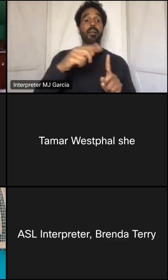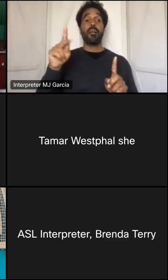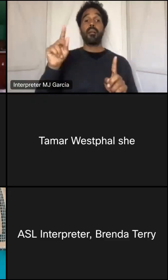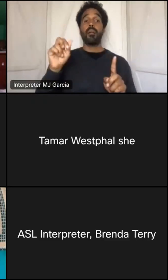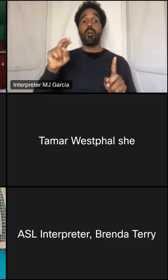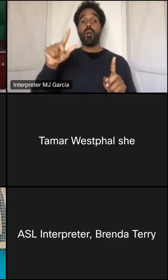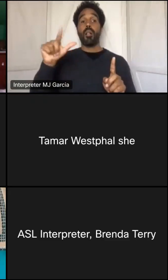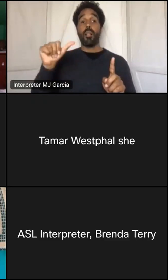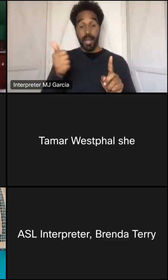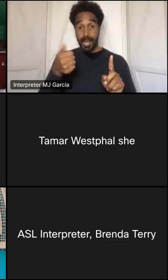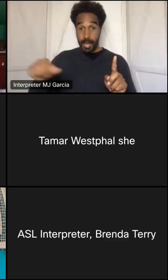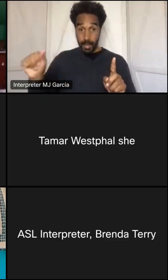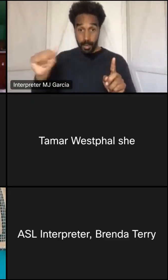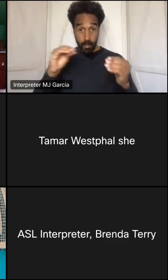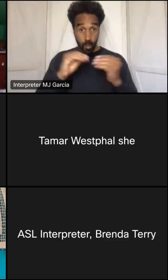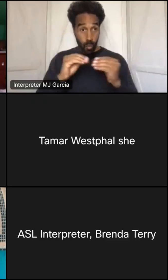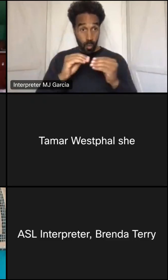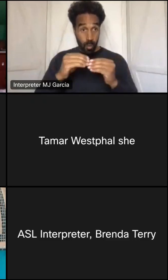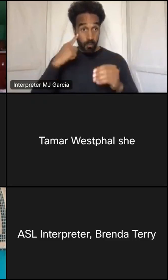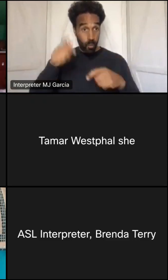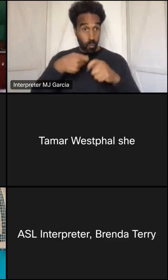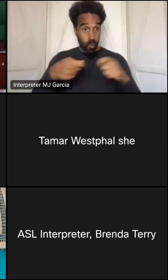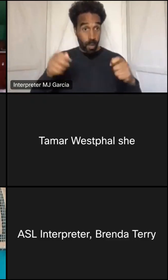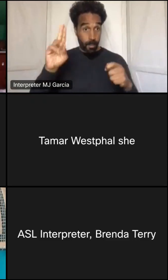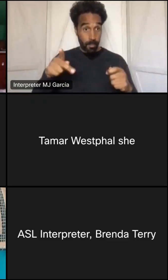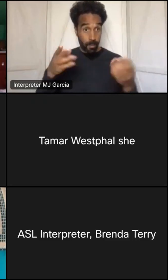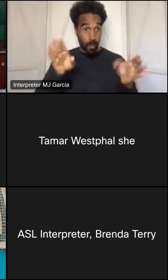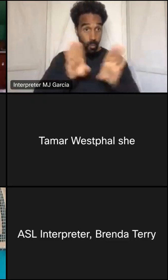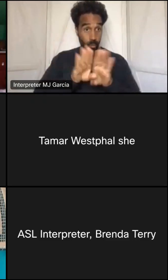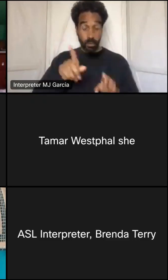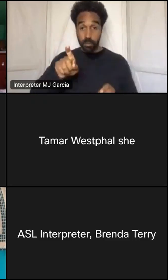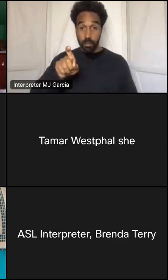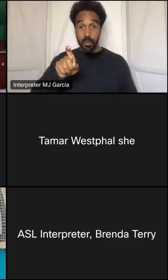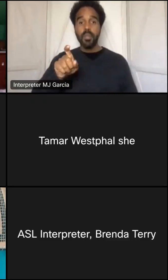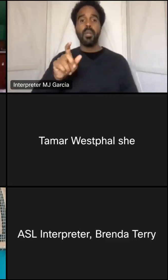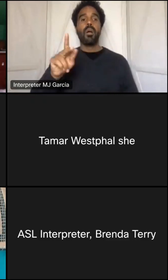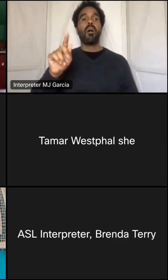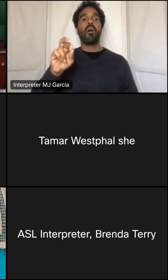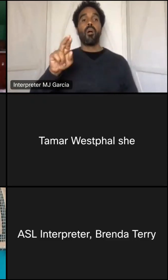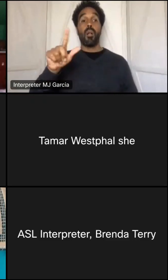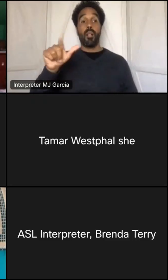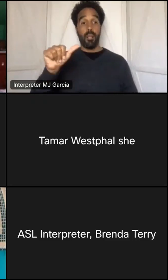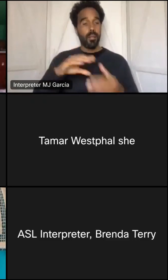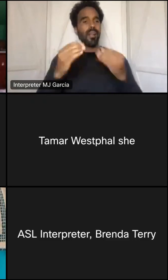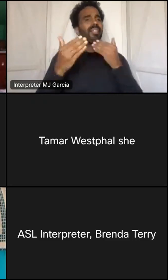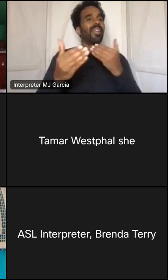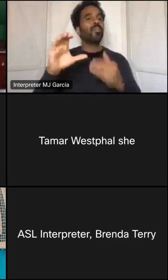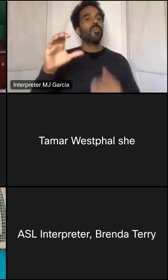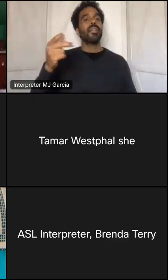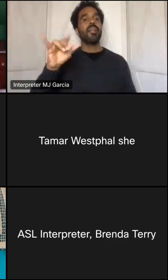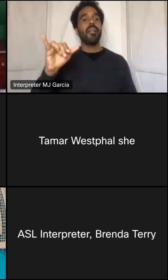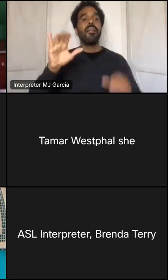anything you need to say to close us out. Thank you. Thank you so much, Cathy. What a wonderful session. Thank you to